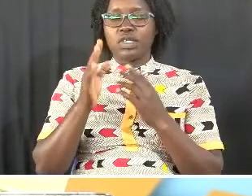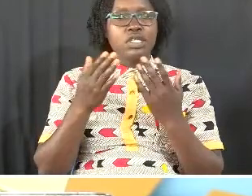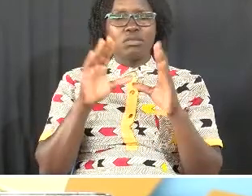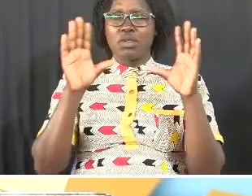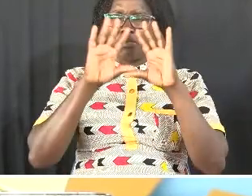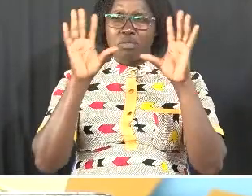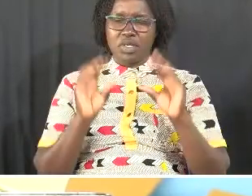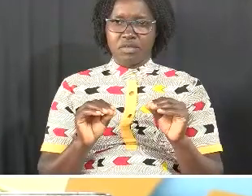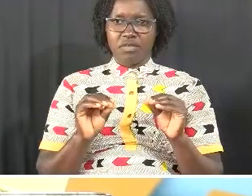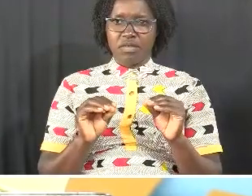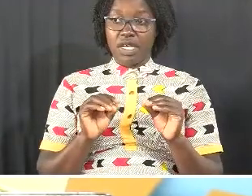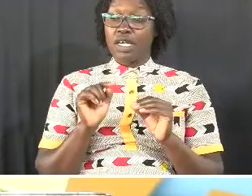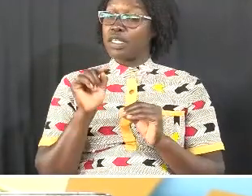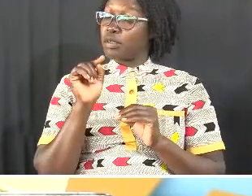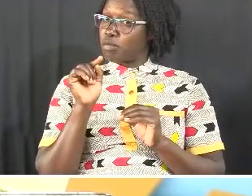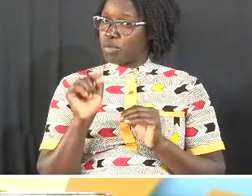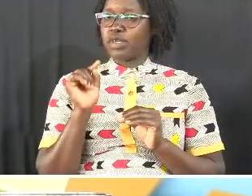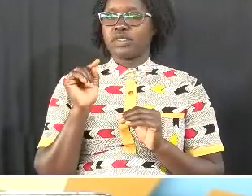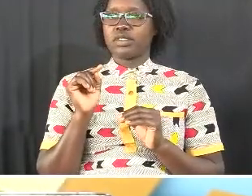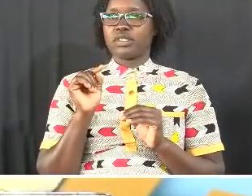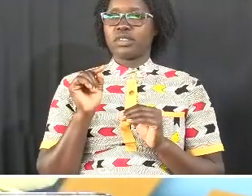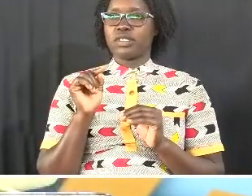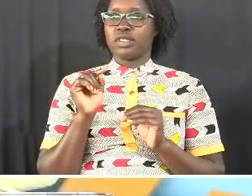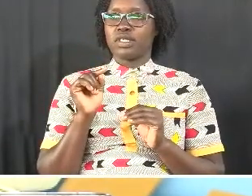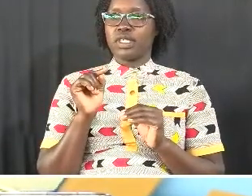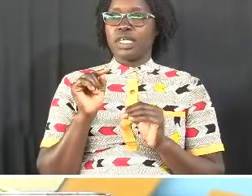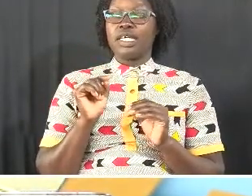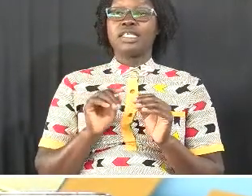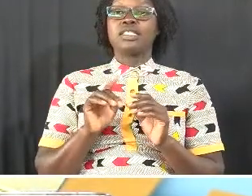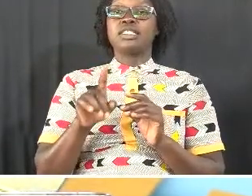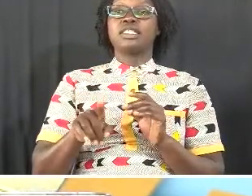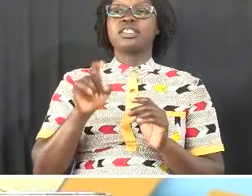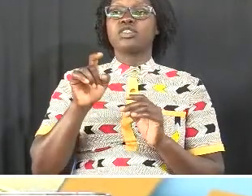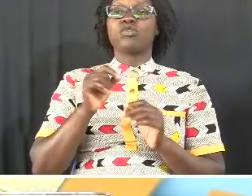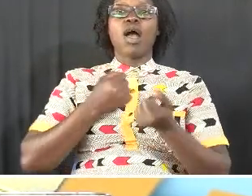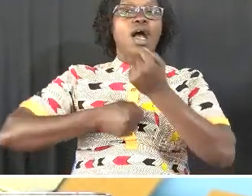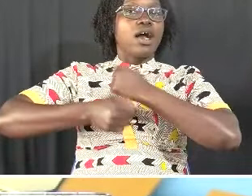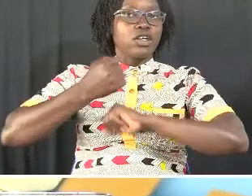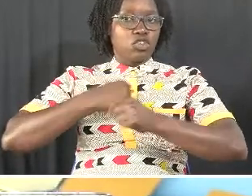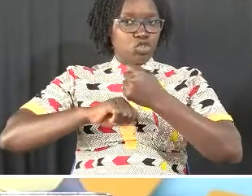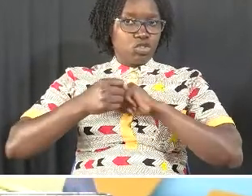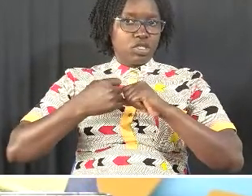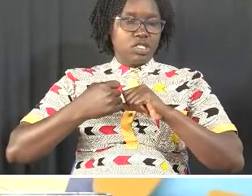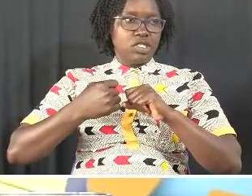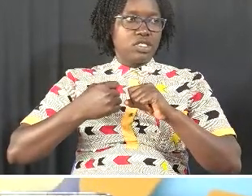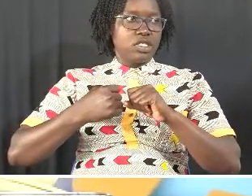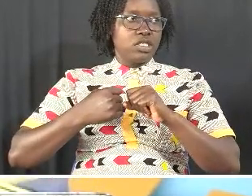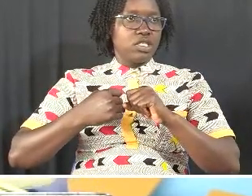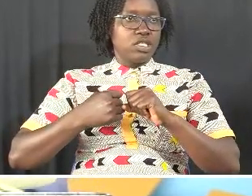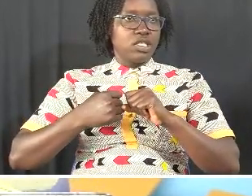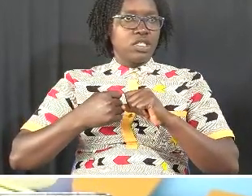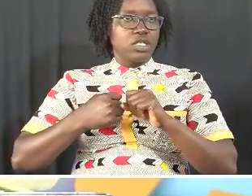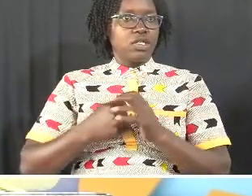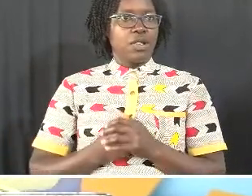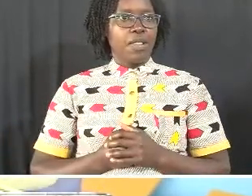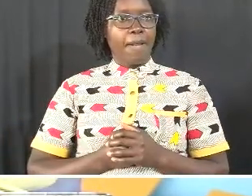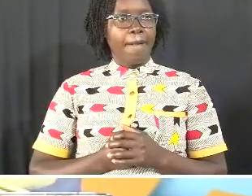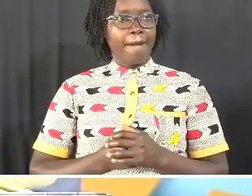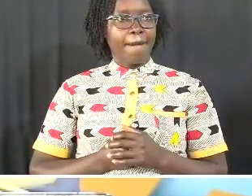brief, to the point, and needs your action in the particular issue that